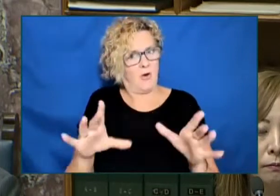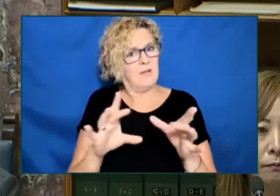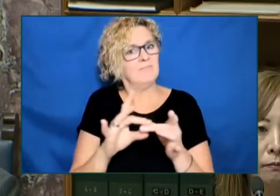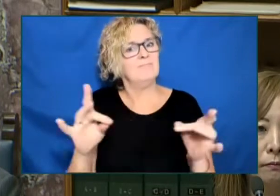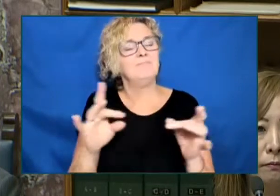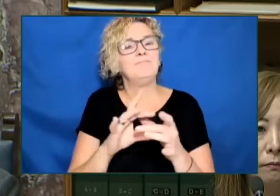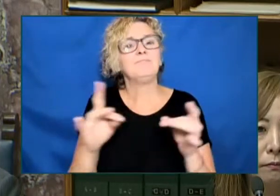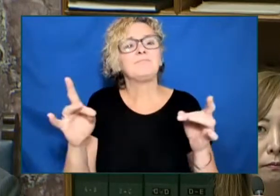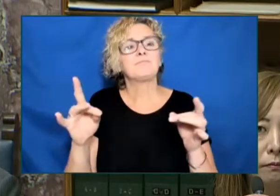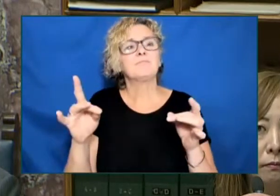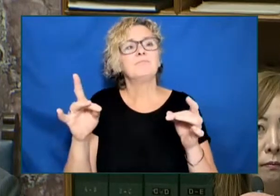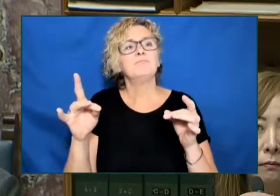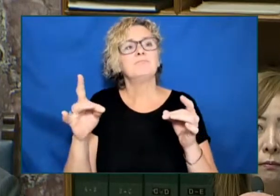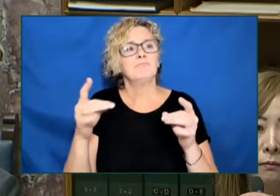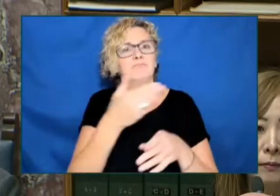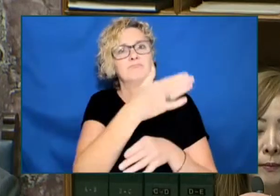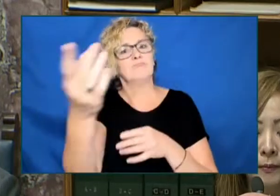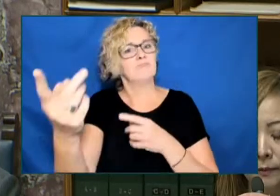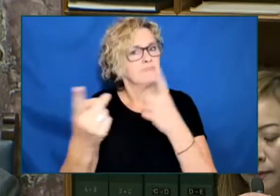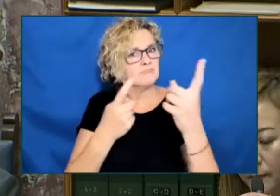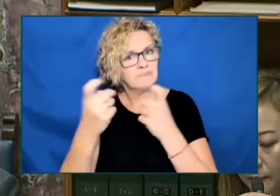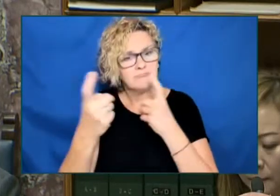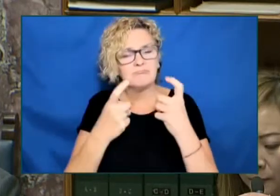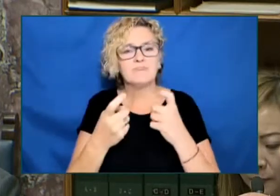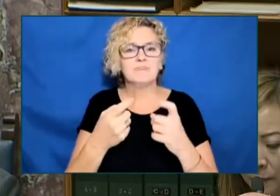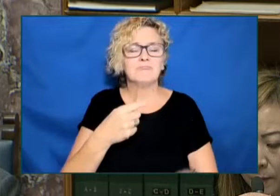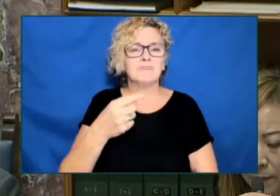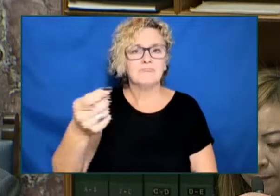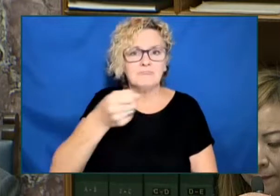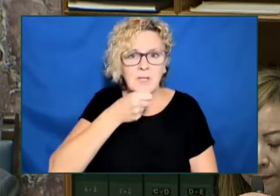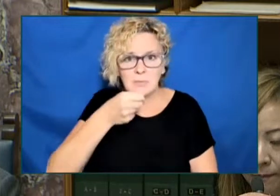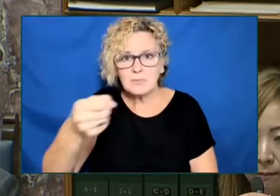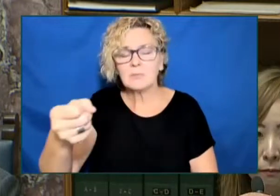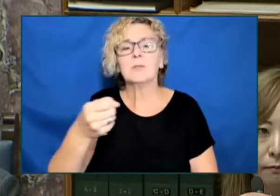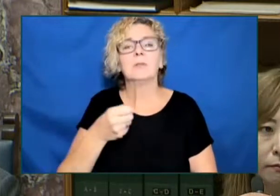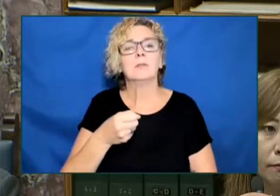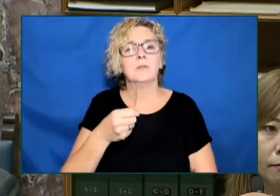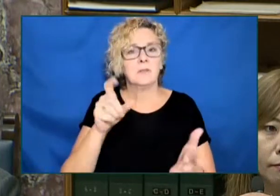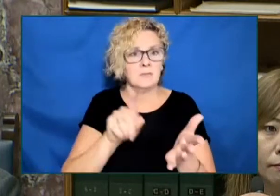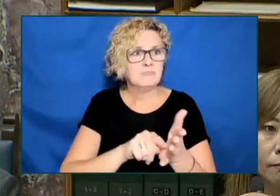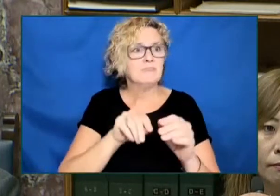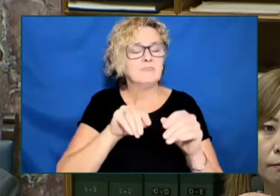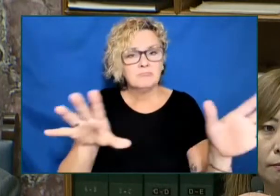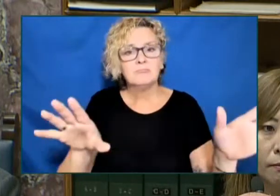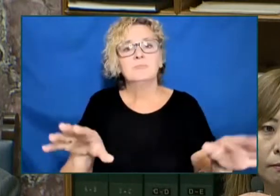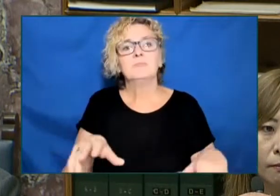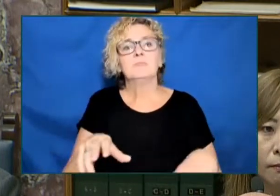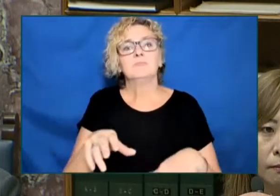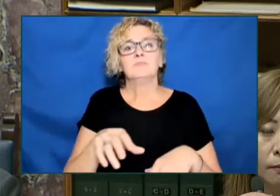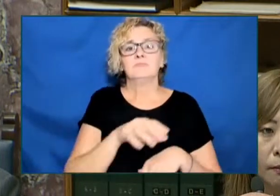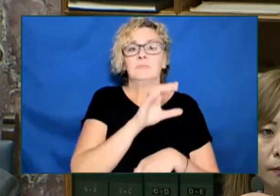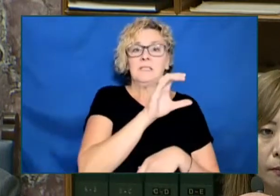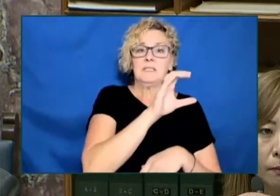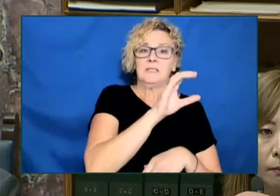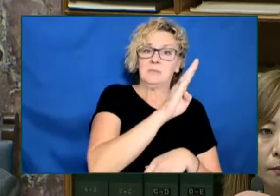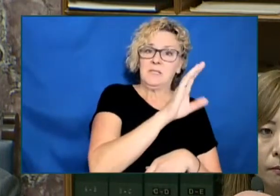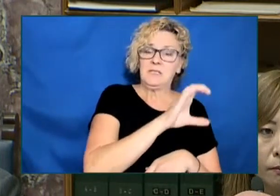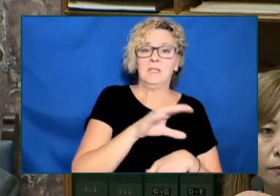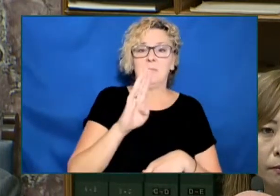said in both the films were